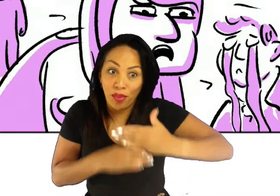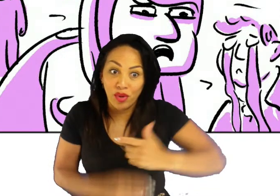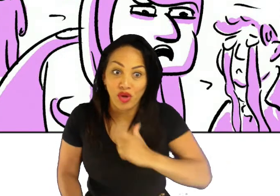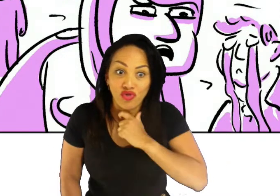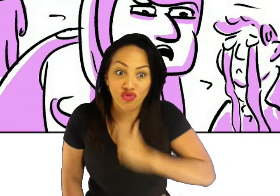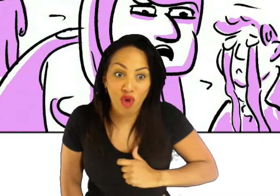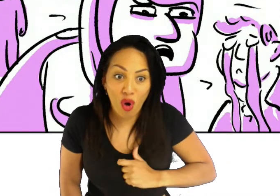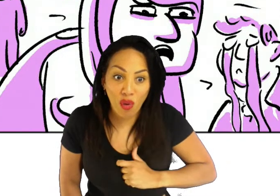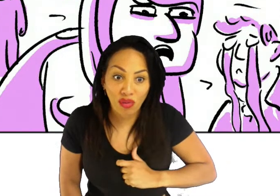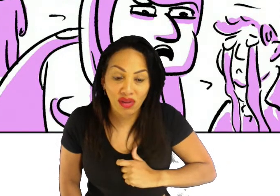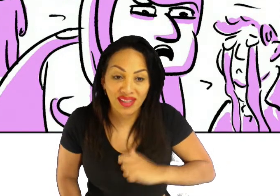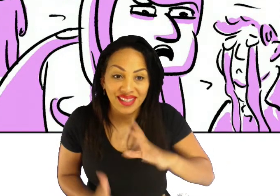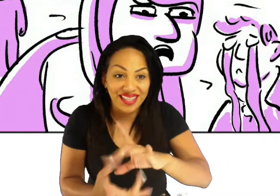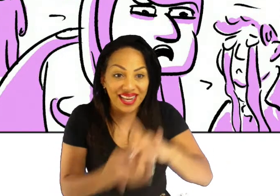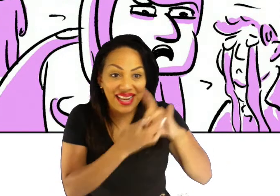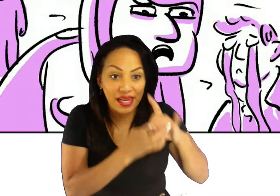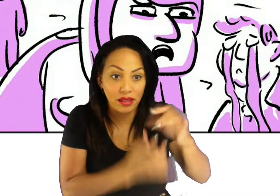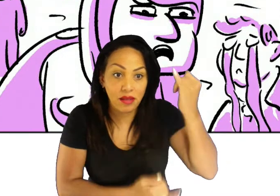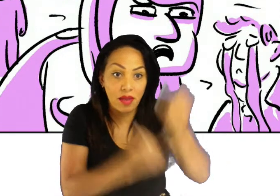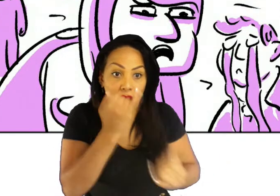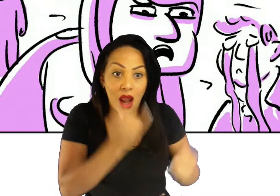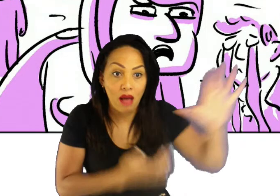of funding for the latest project.